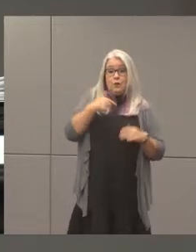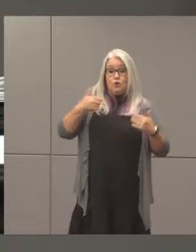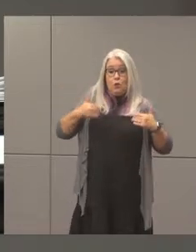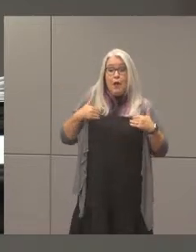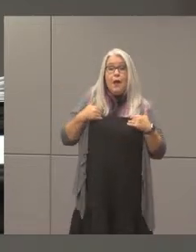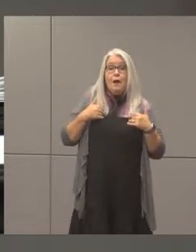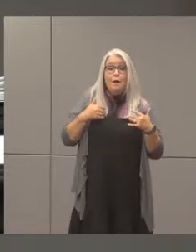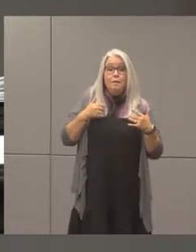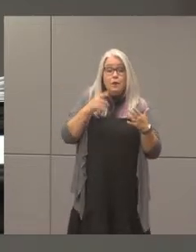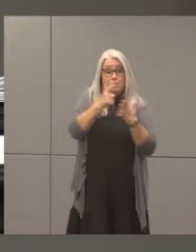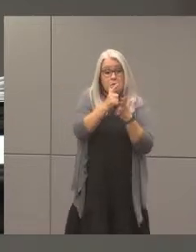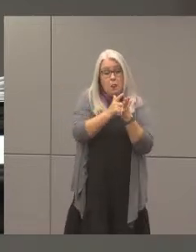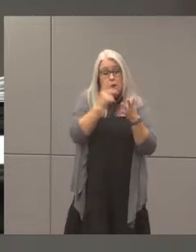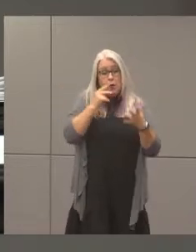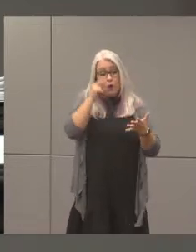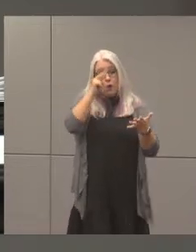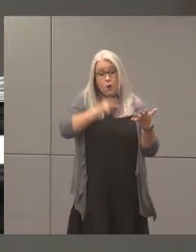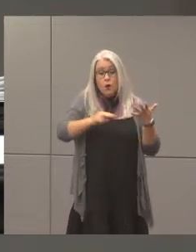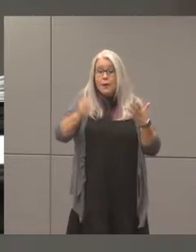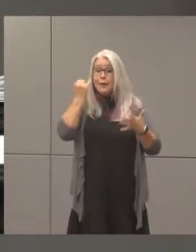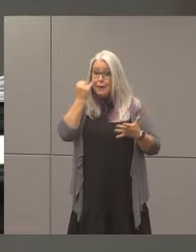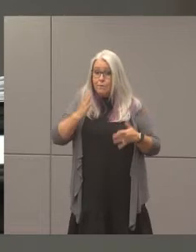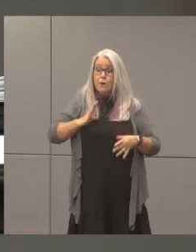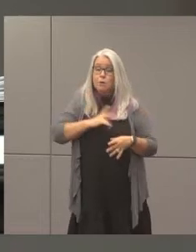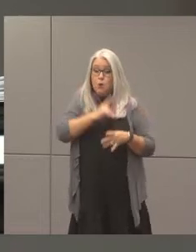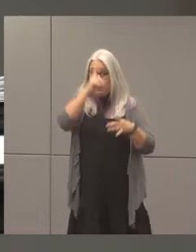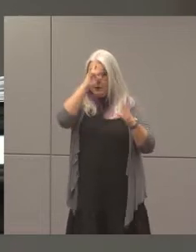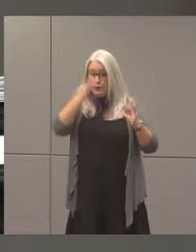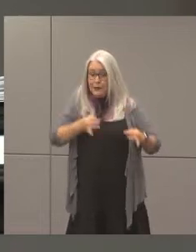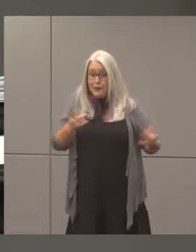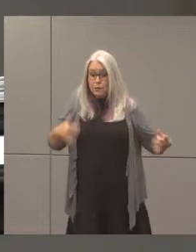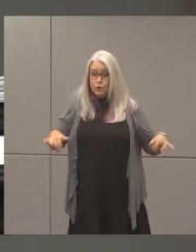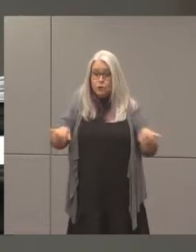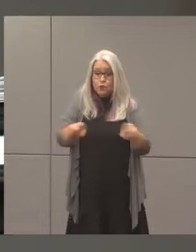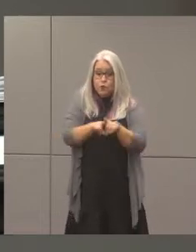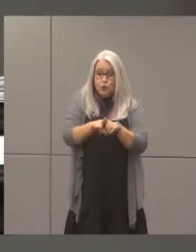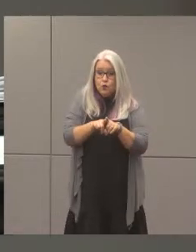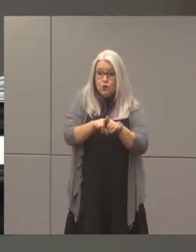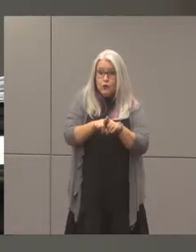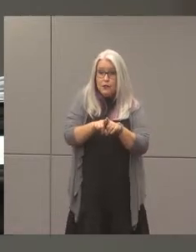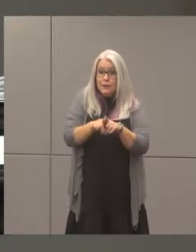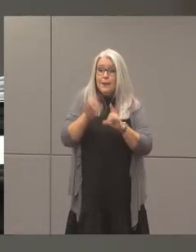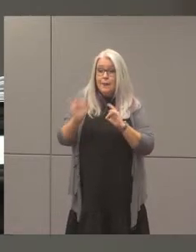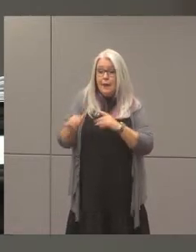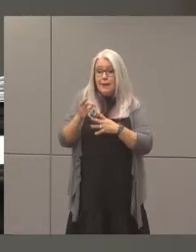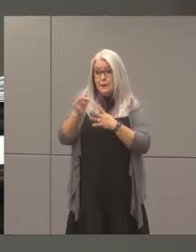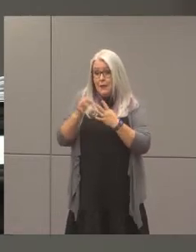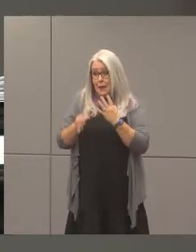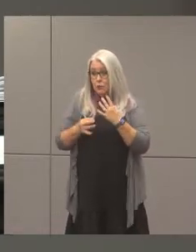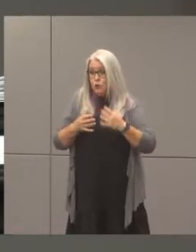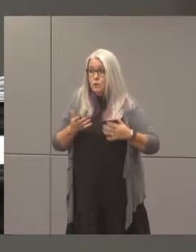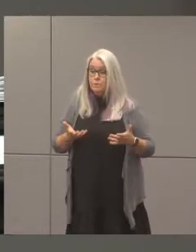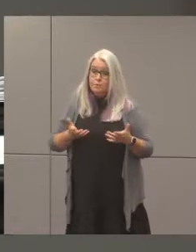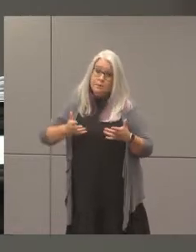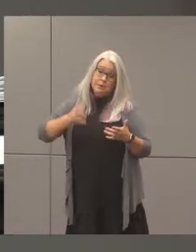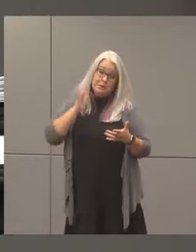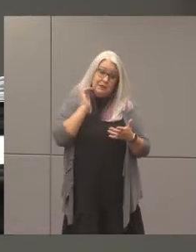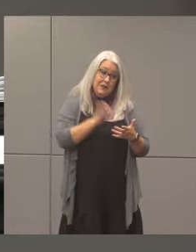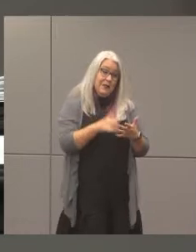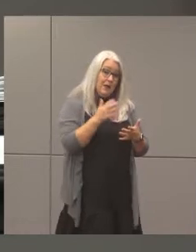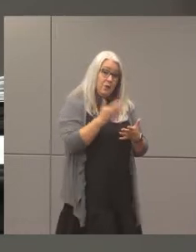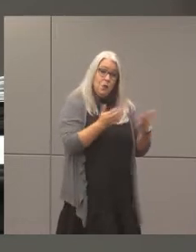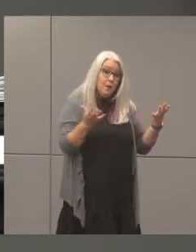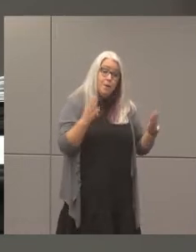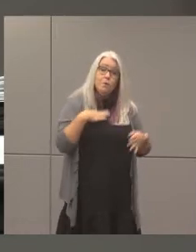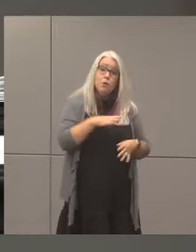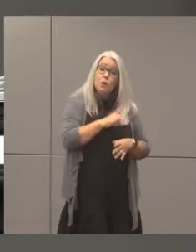it, if that's the pleasure of the board. That is an option. Is that the pleasure of the board to do